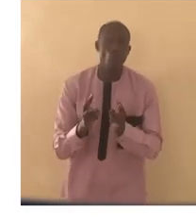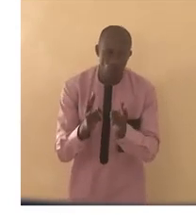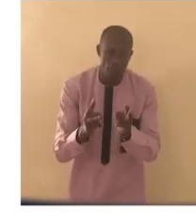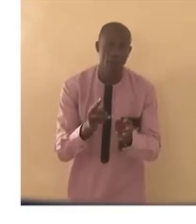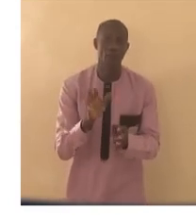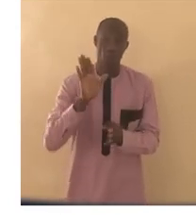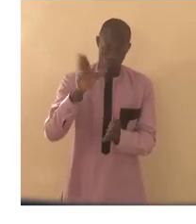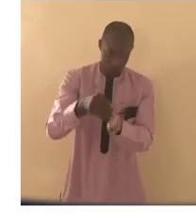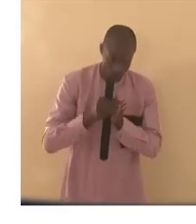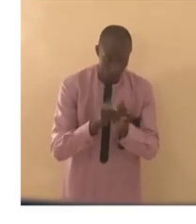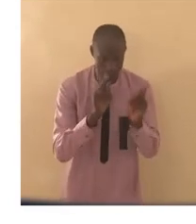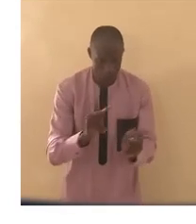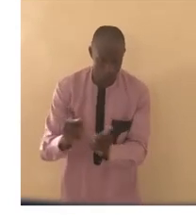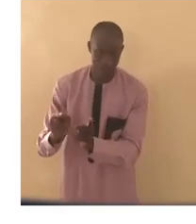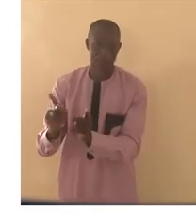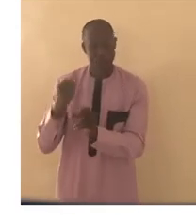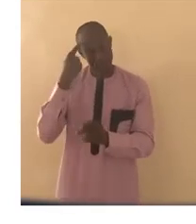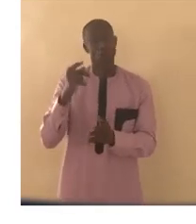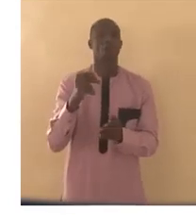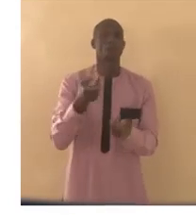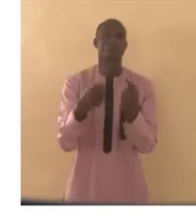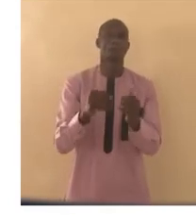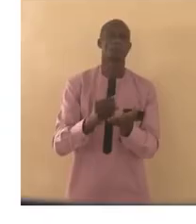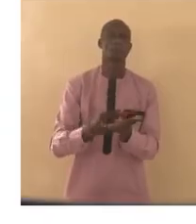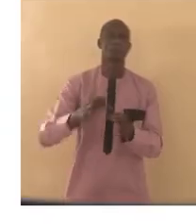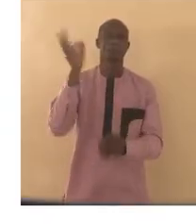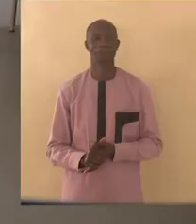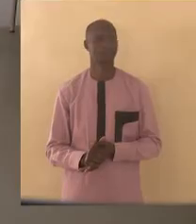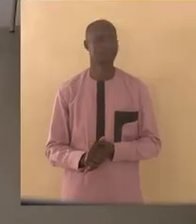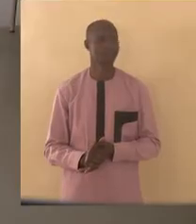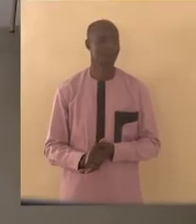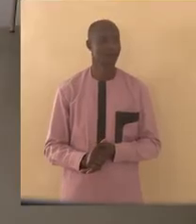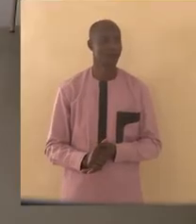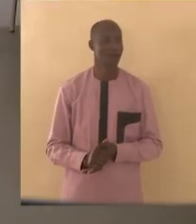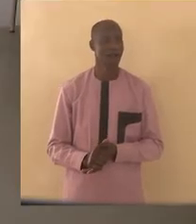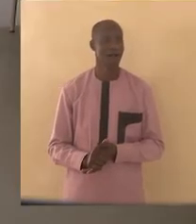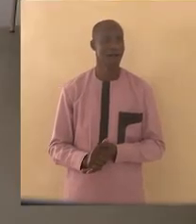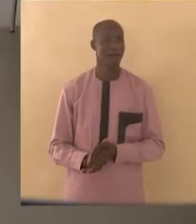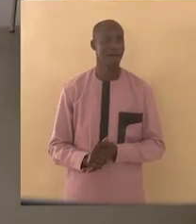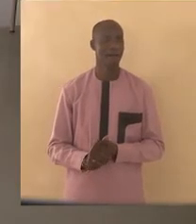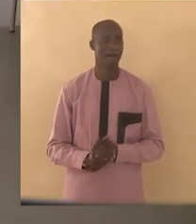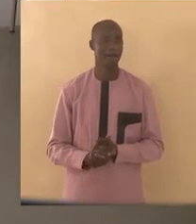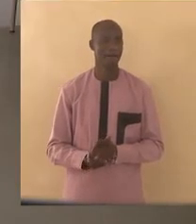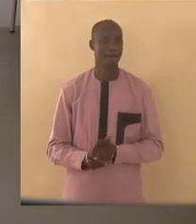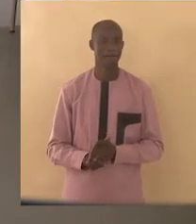manner of your own preparation for Pentecost? Yes, Christiana.